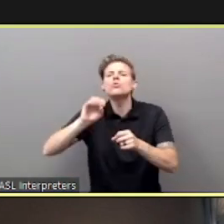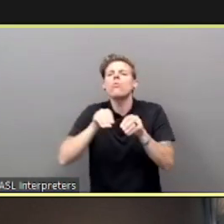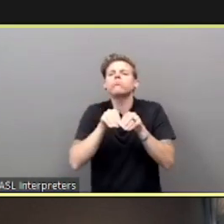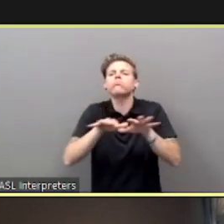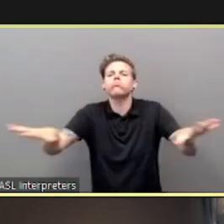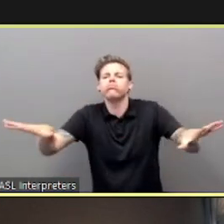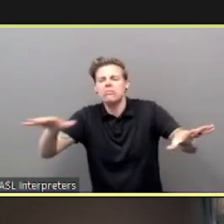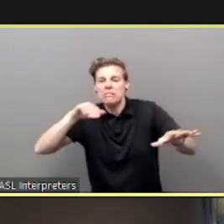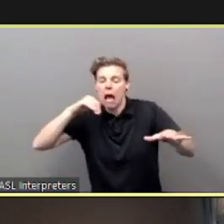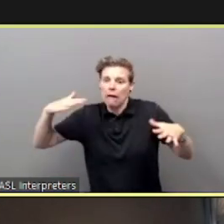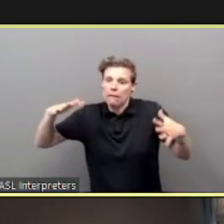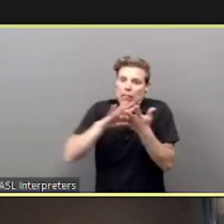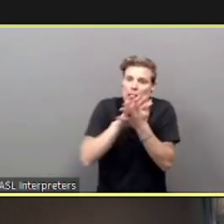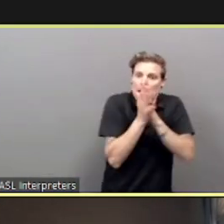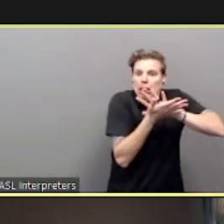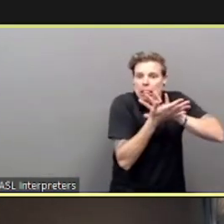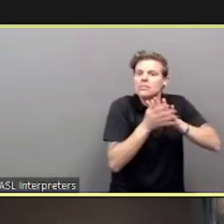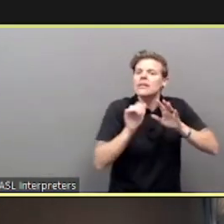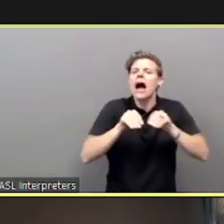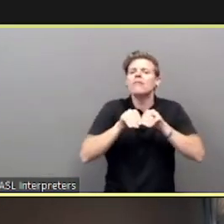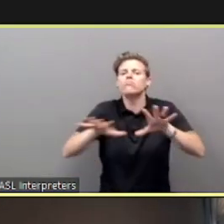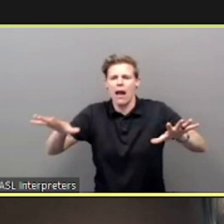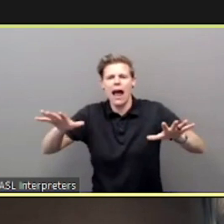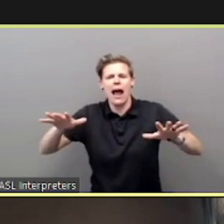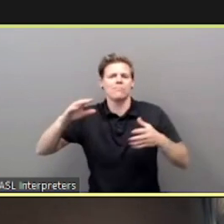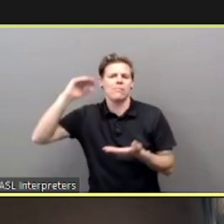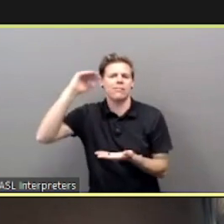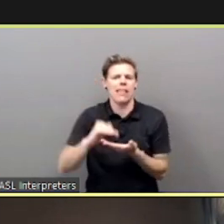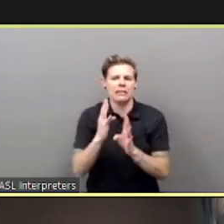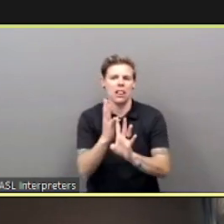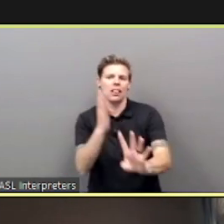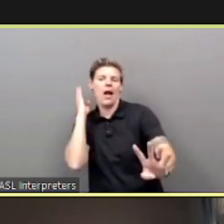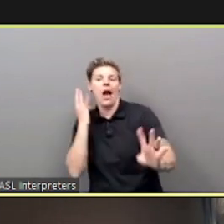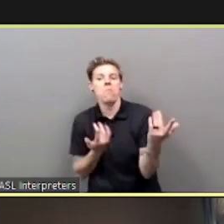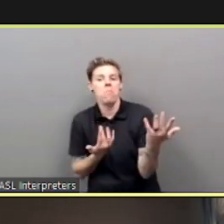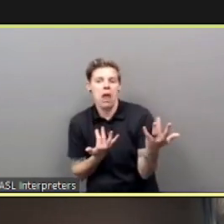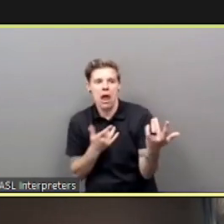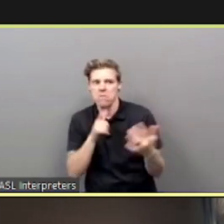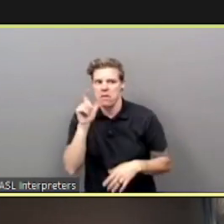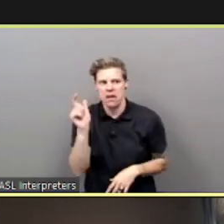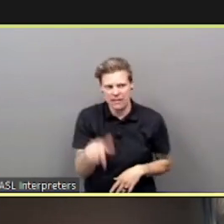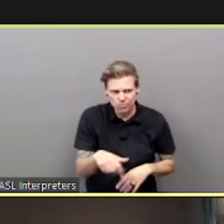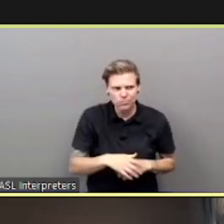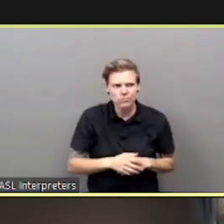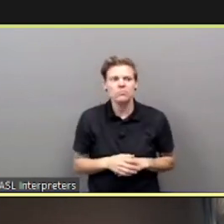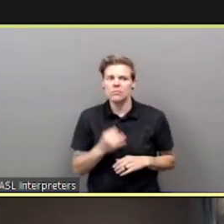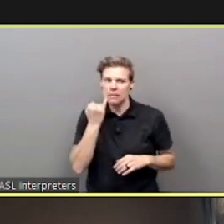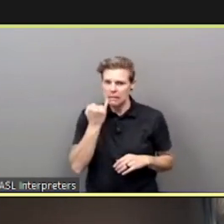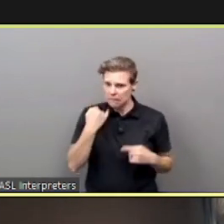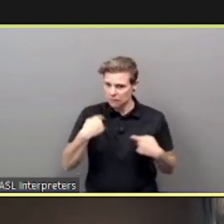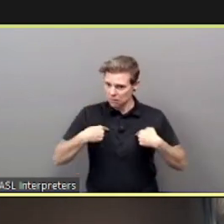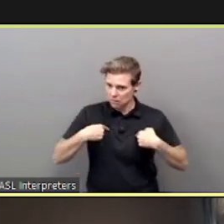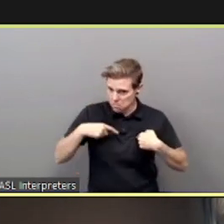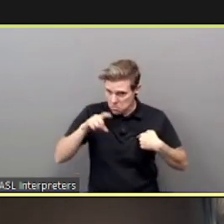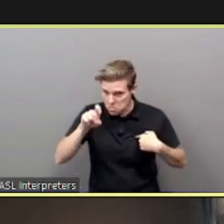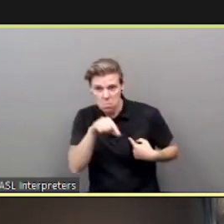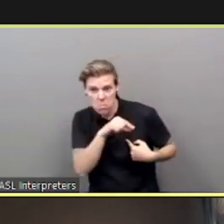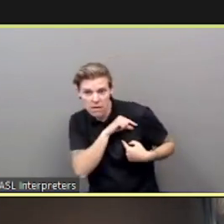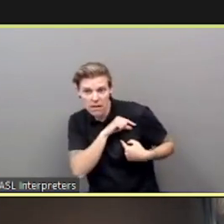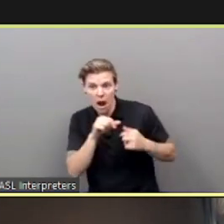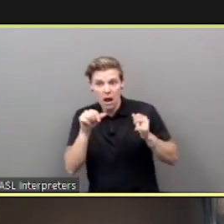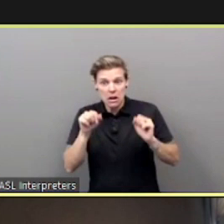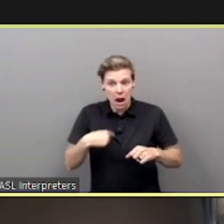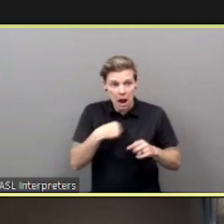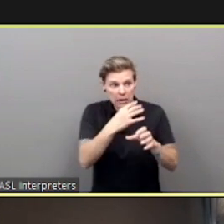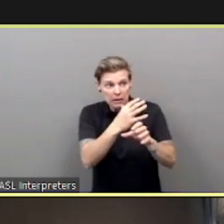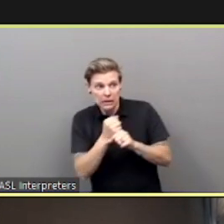Once again, when can I get the booster shot if I'm eligible? That will become possibly available